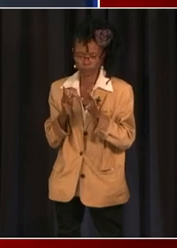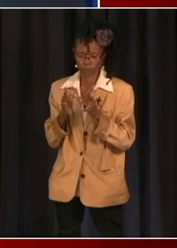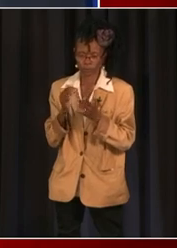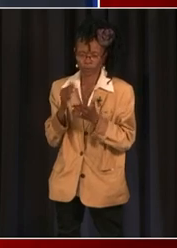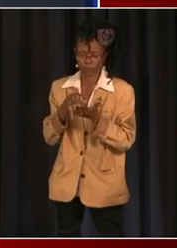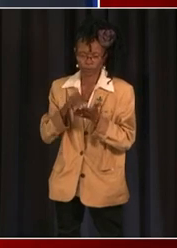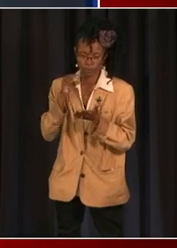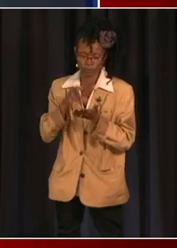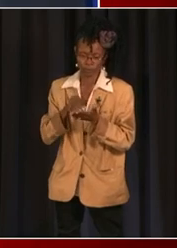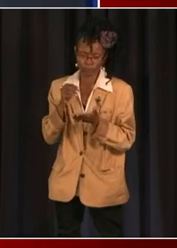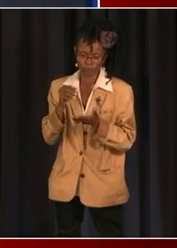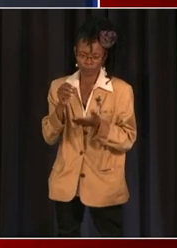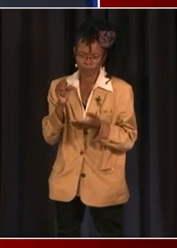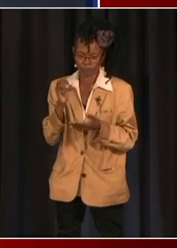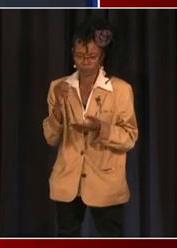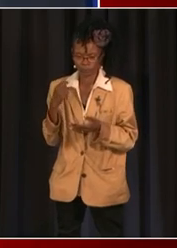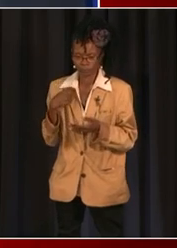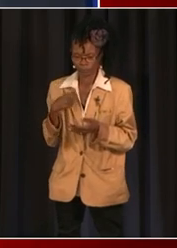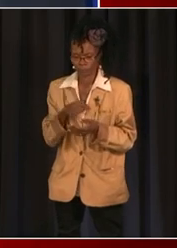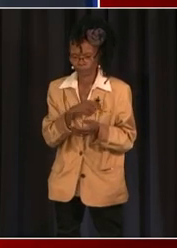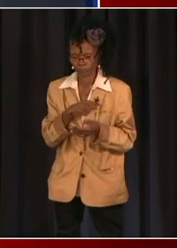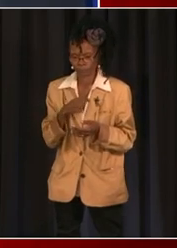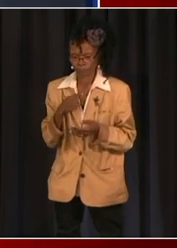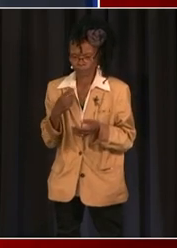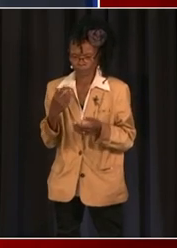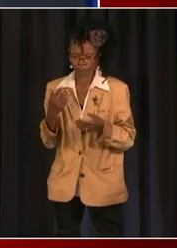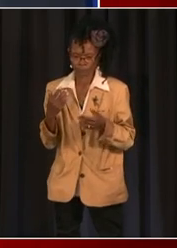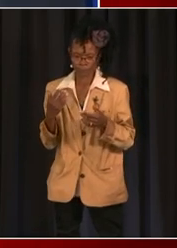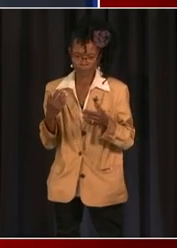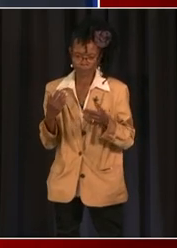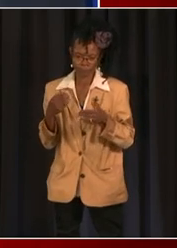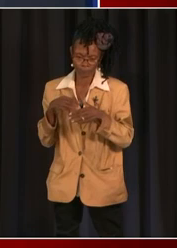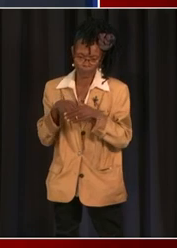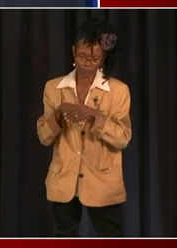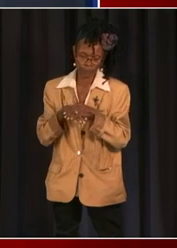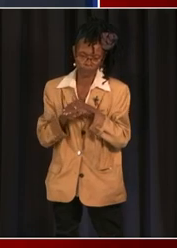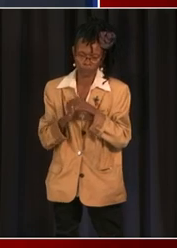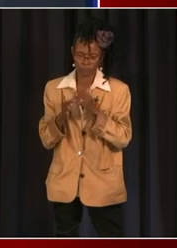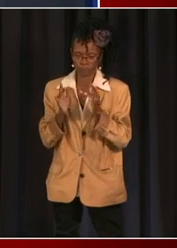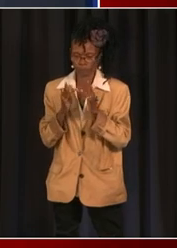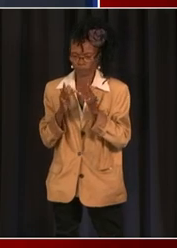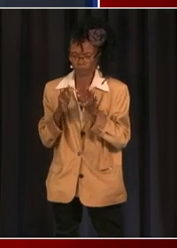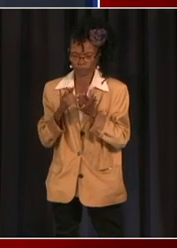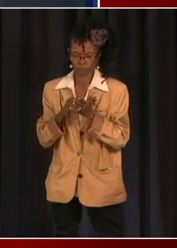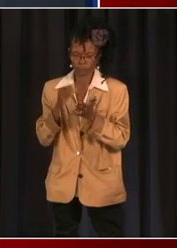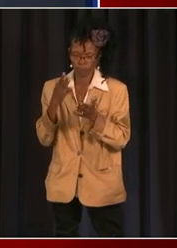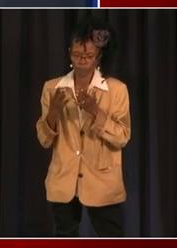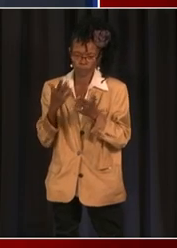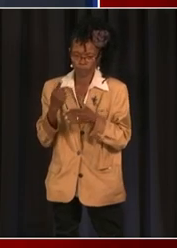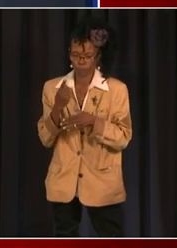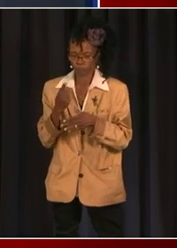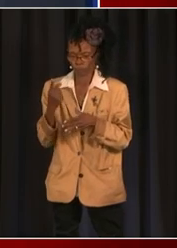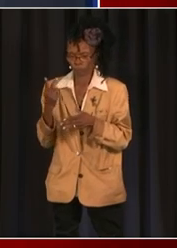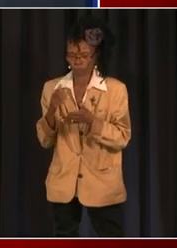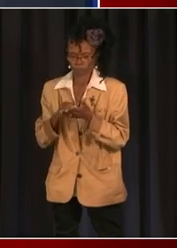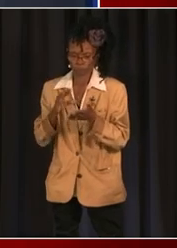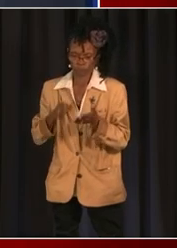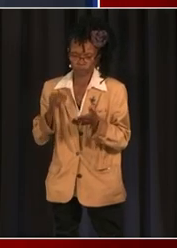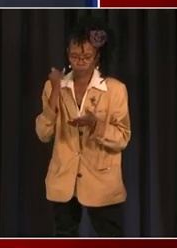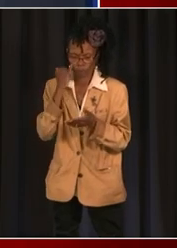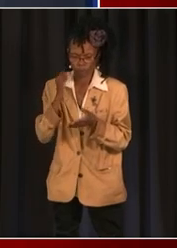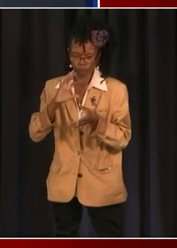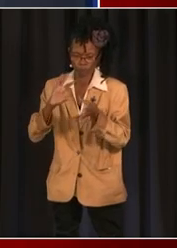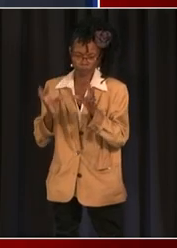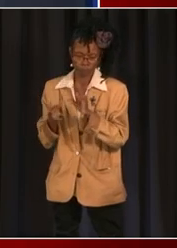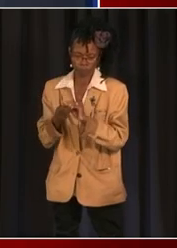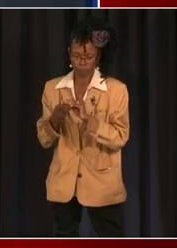well. And so we don't want to be in scenarios where we are entering in simulcast instruction for 1 or 2 students out of 25